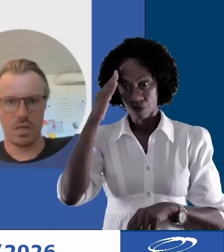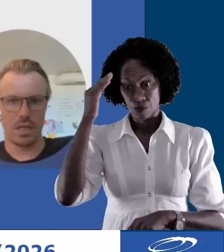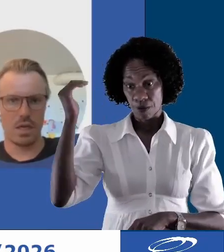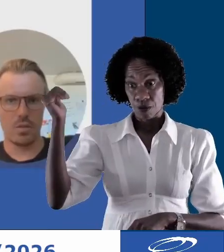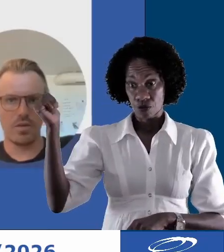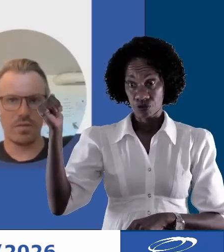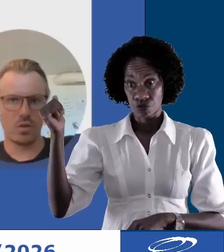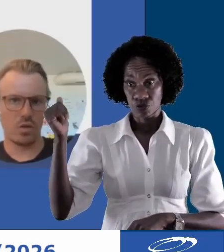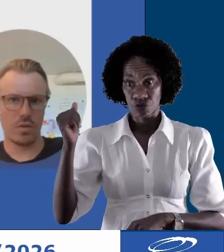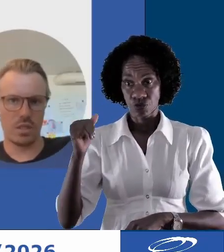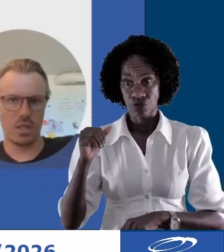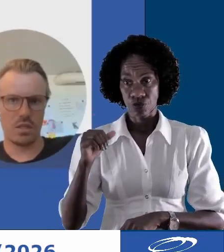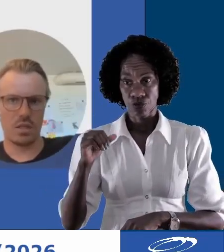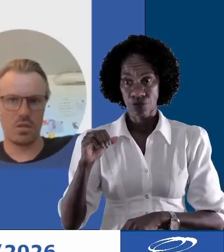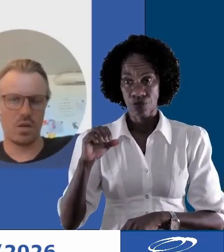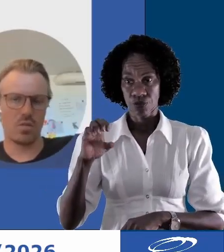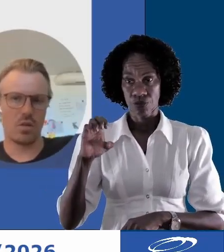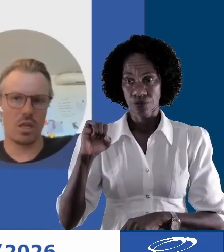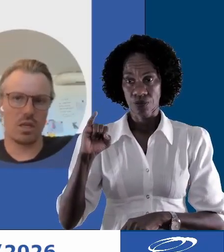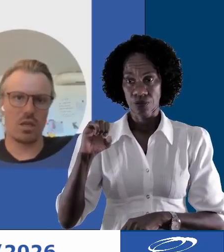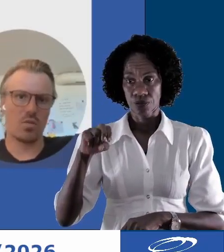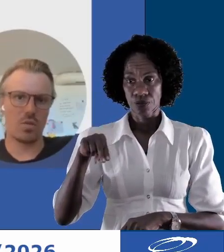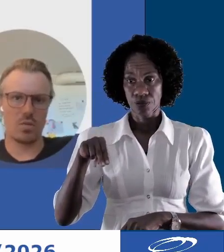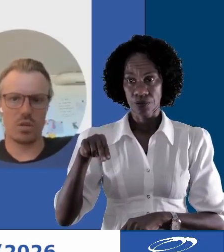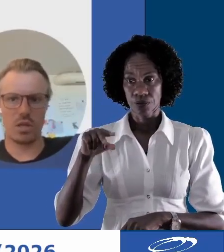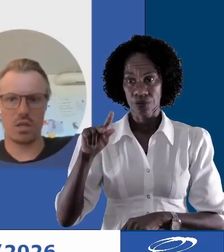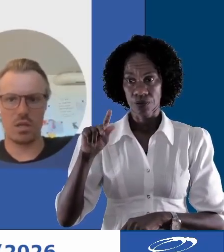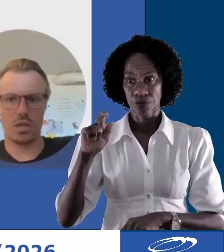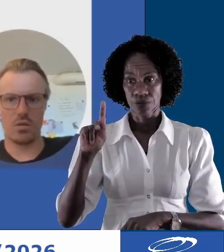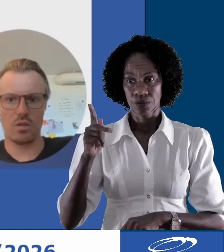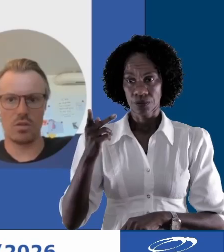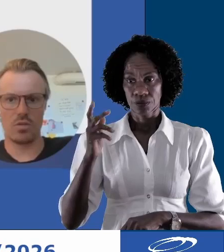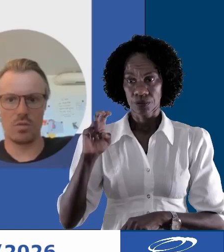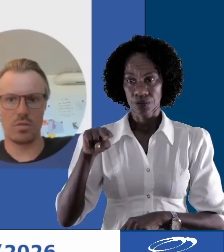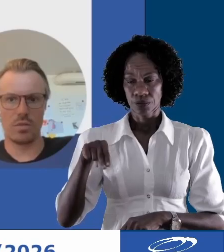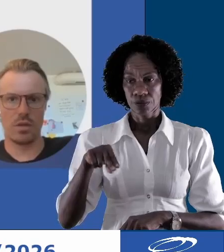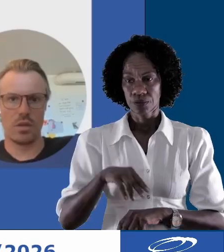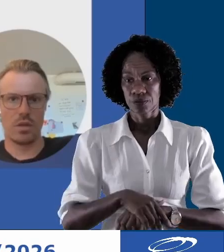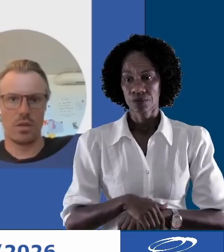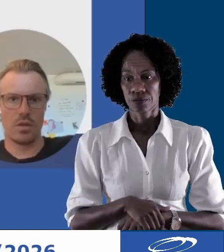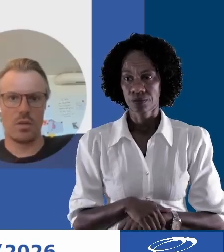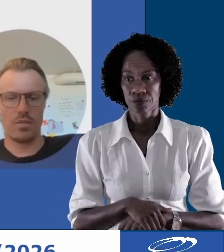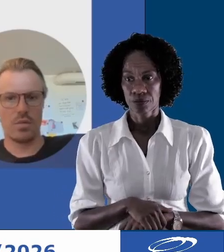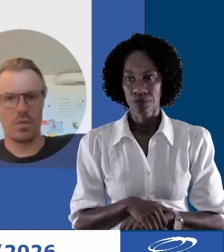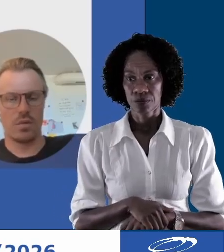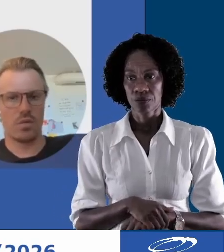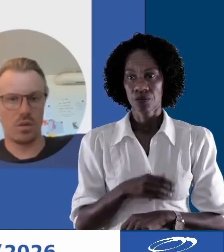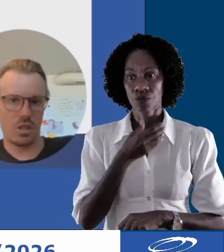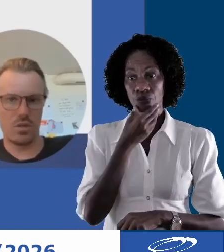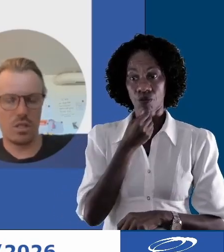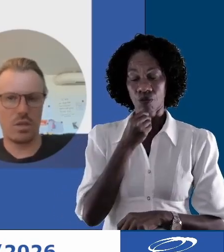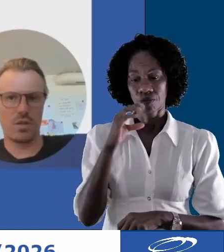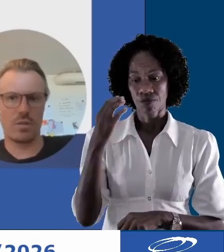So again, I hope I've given you some insights into how we think and what we're working on in our research group. Bone or